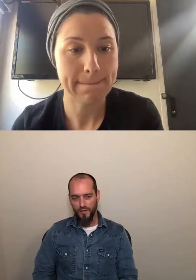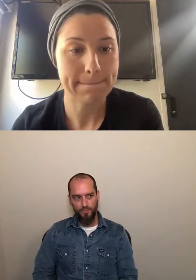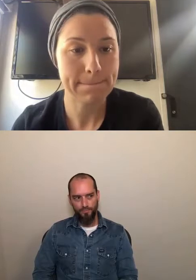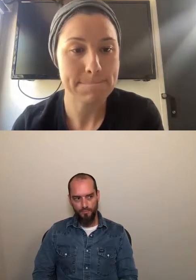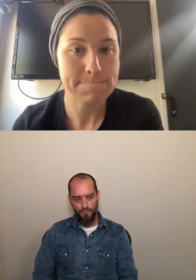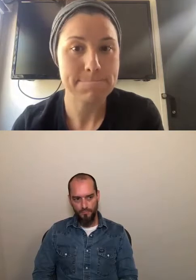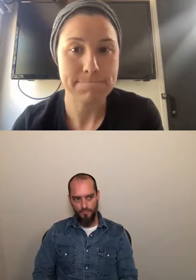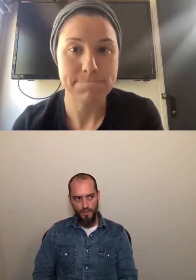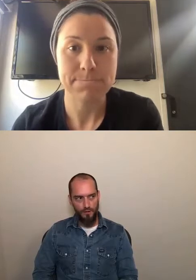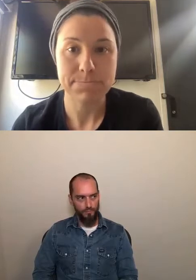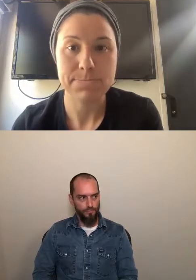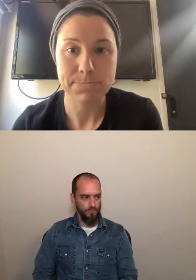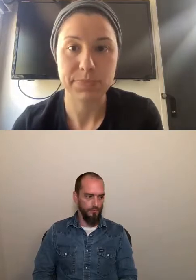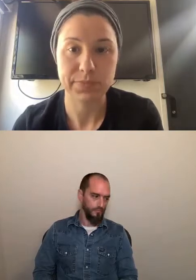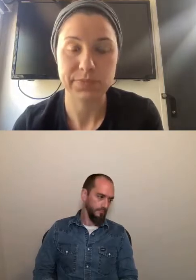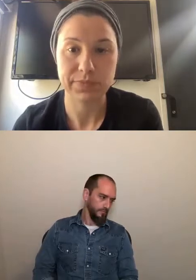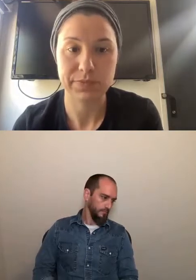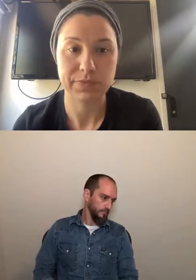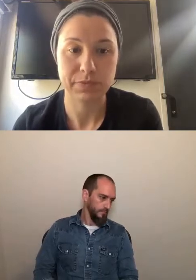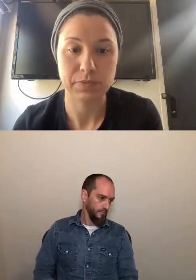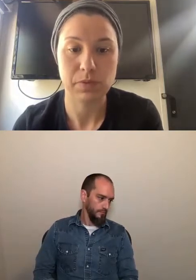all the time.